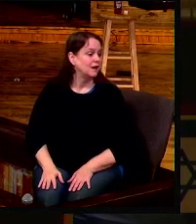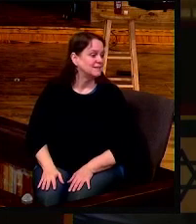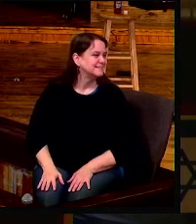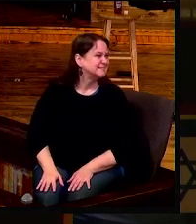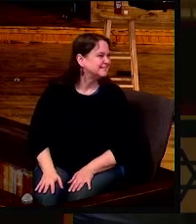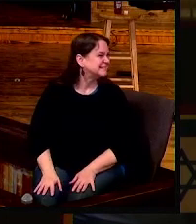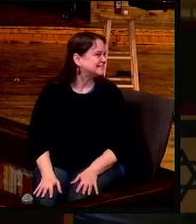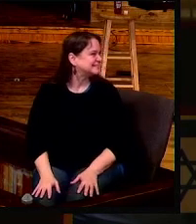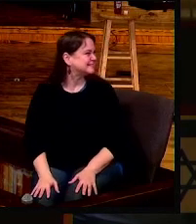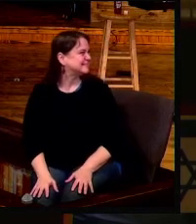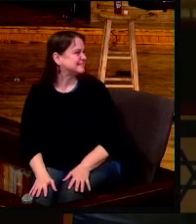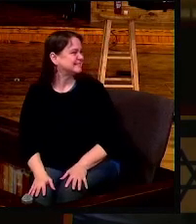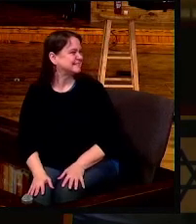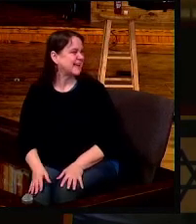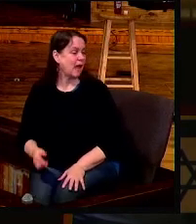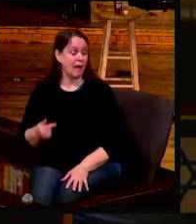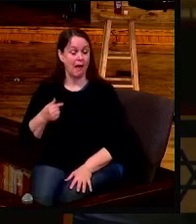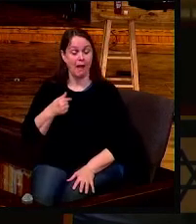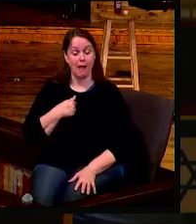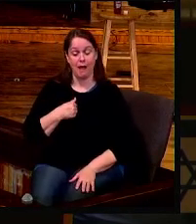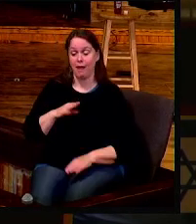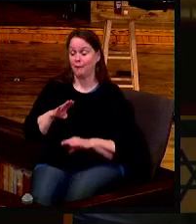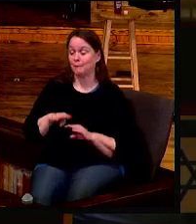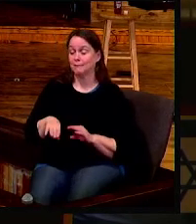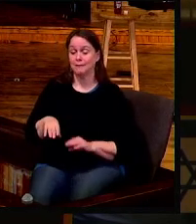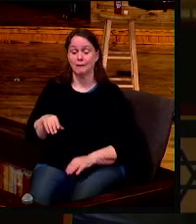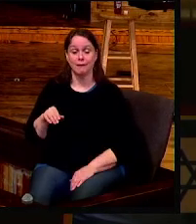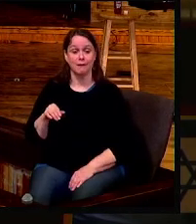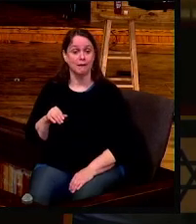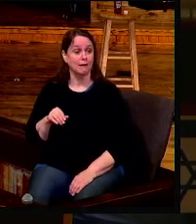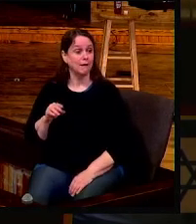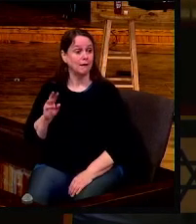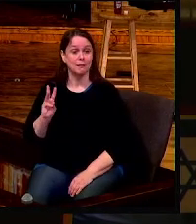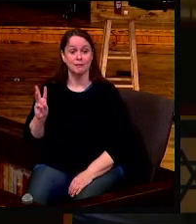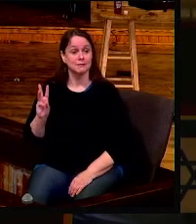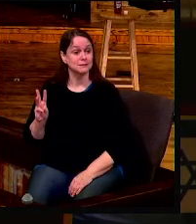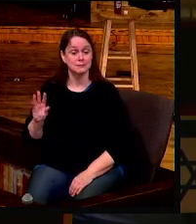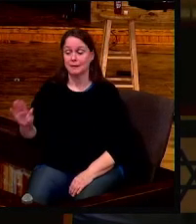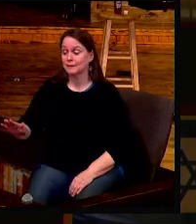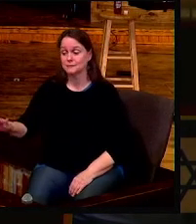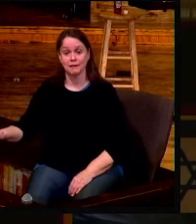6th. Even although I act like it on occasion.